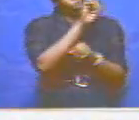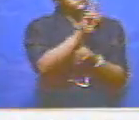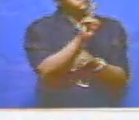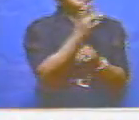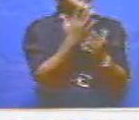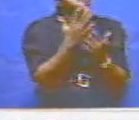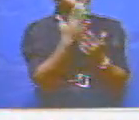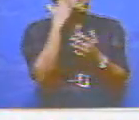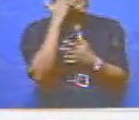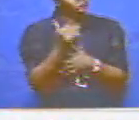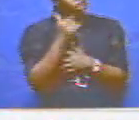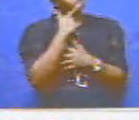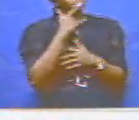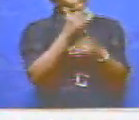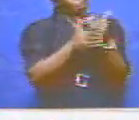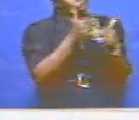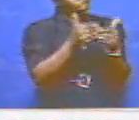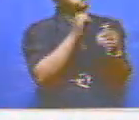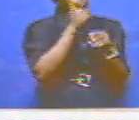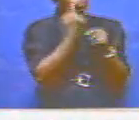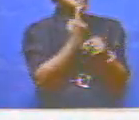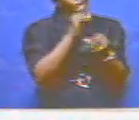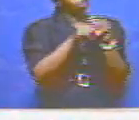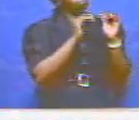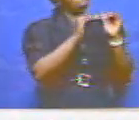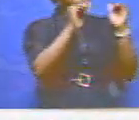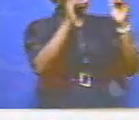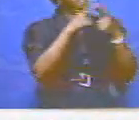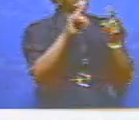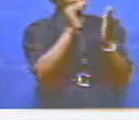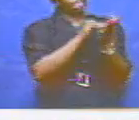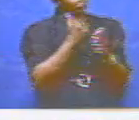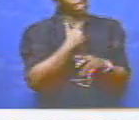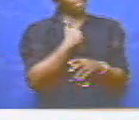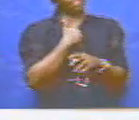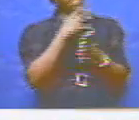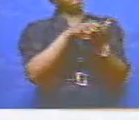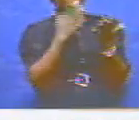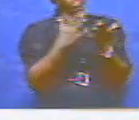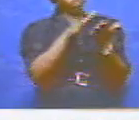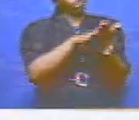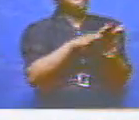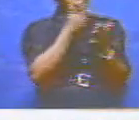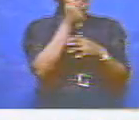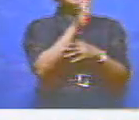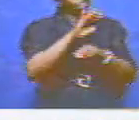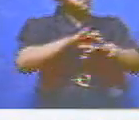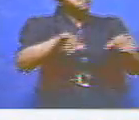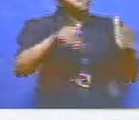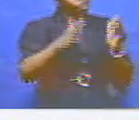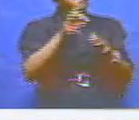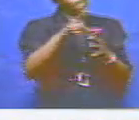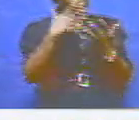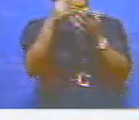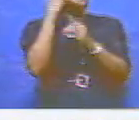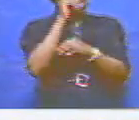you mentioned it's a process, of course, it's not only about the ranking, but then again, you have that situation whereby your best swimmer has to go for such